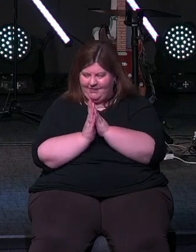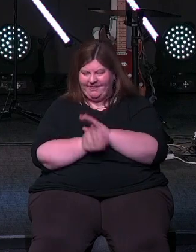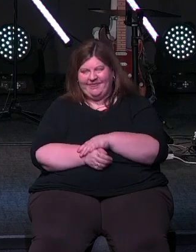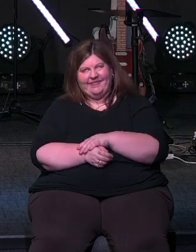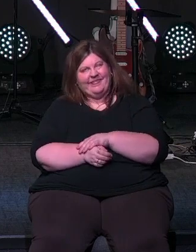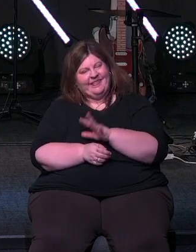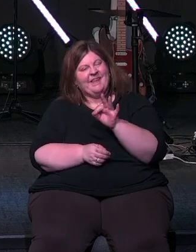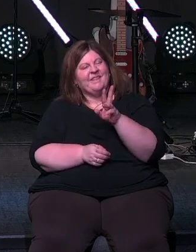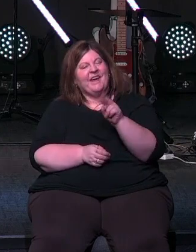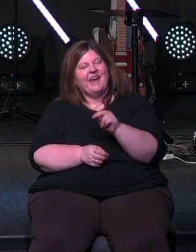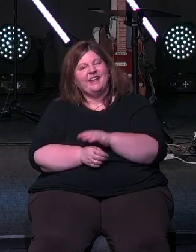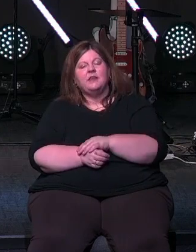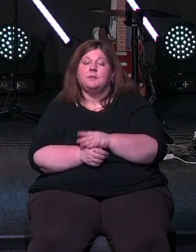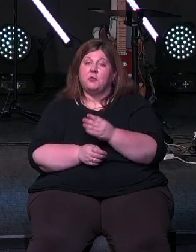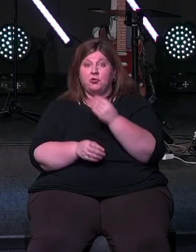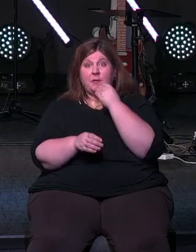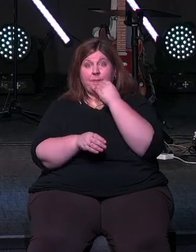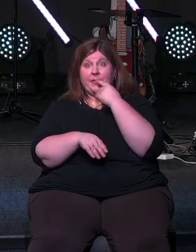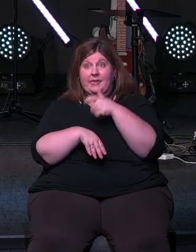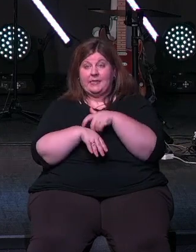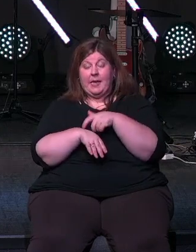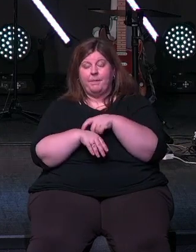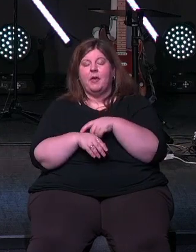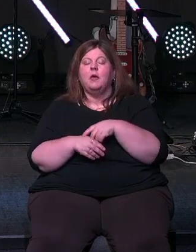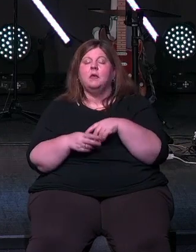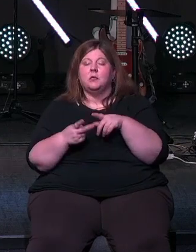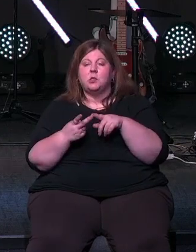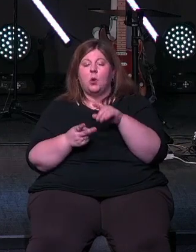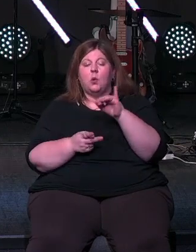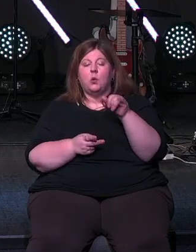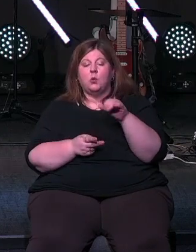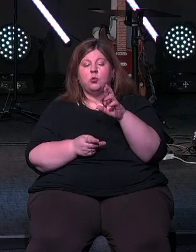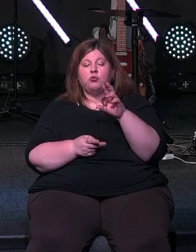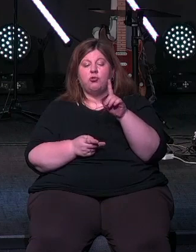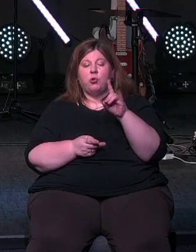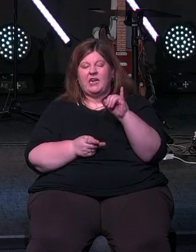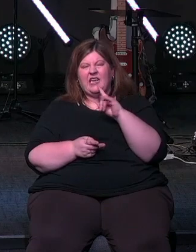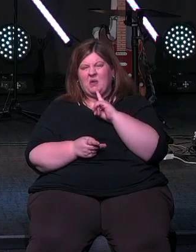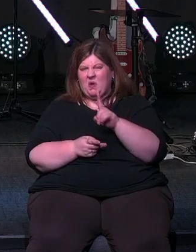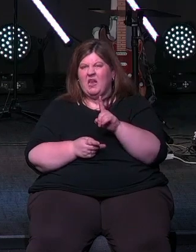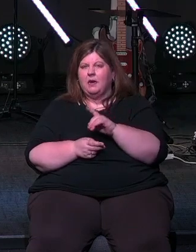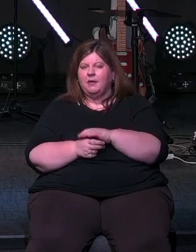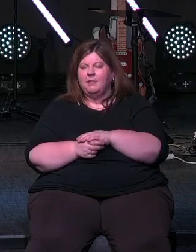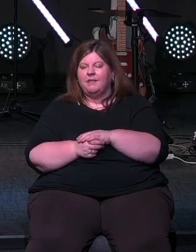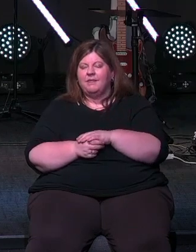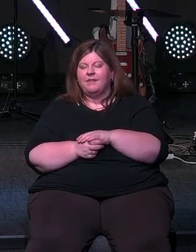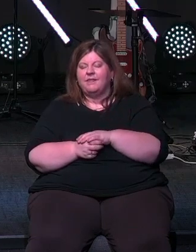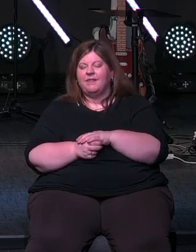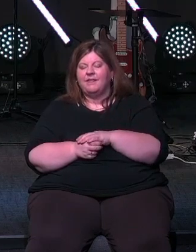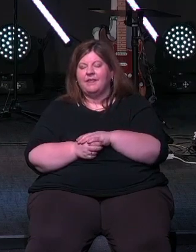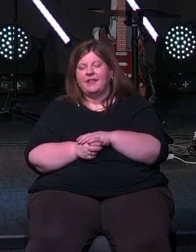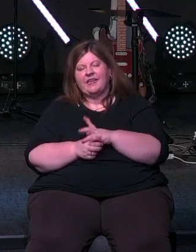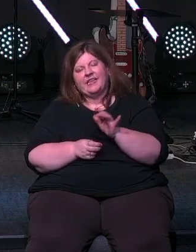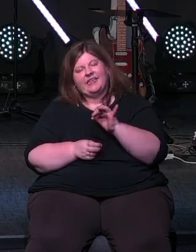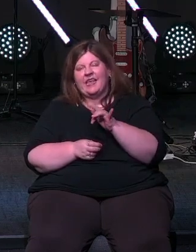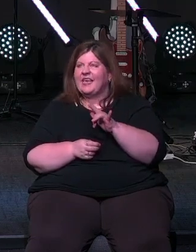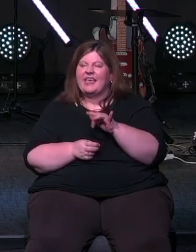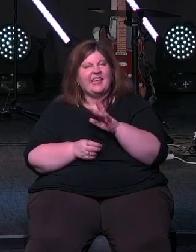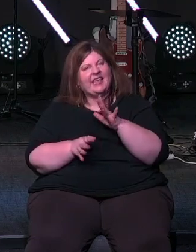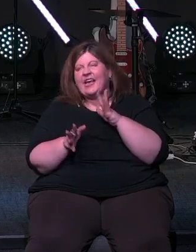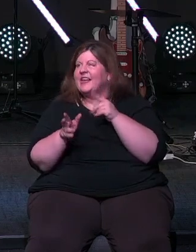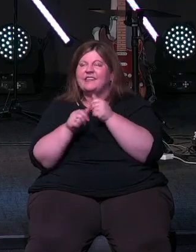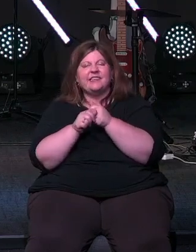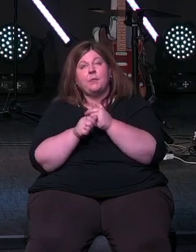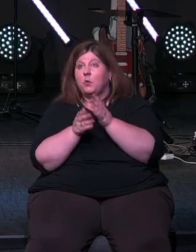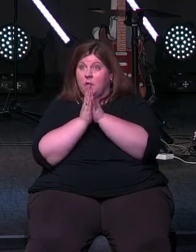fun, especially like meal time. So Jordan, we call him Jordy. He's only 1 year old, but he kind of, it's like he catches up and we'll go,